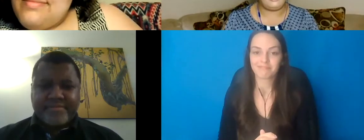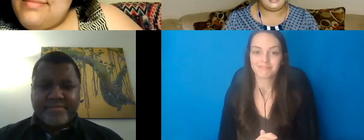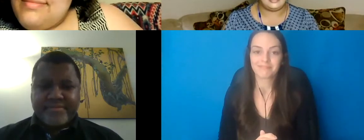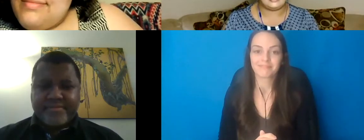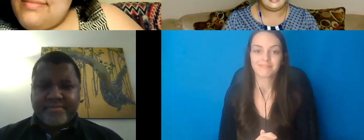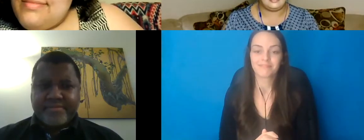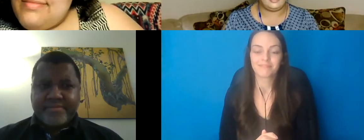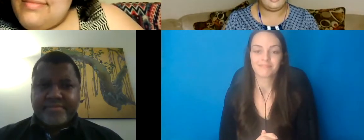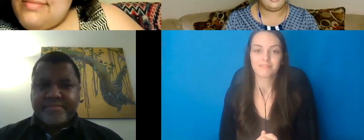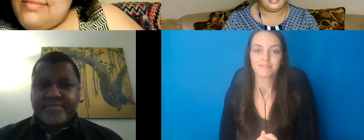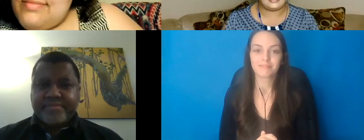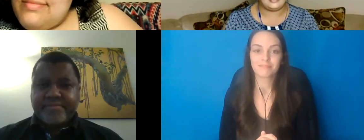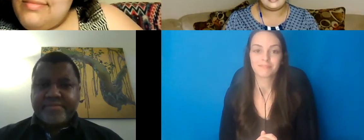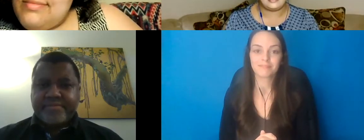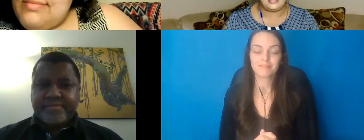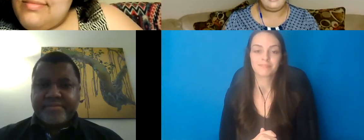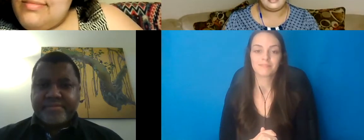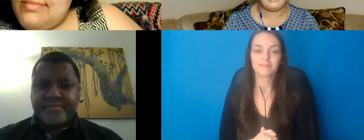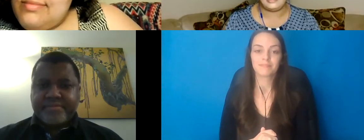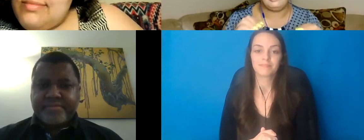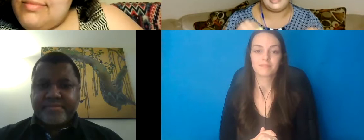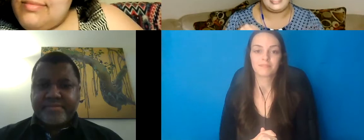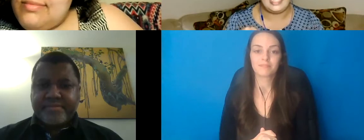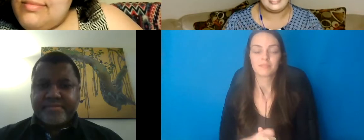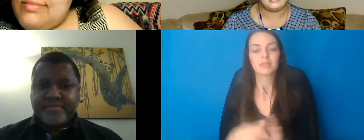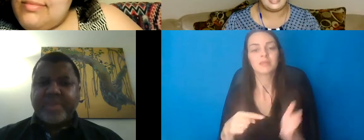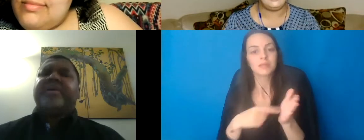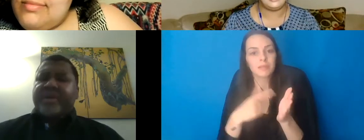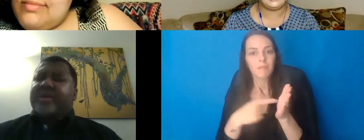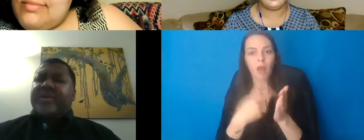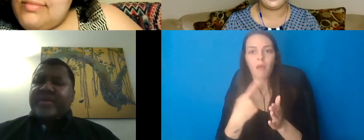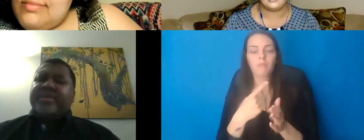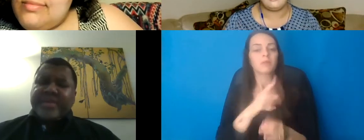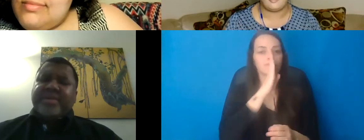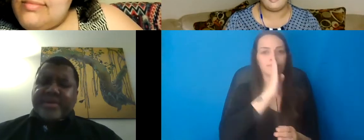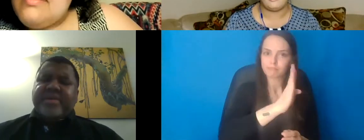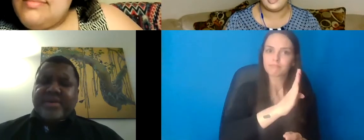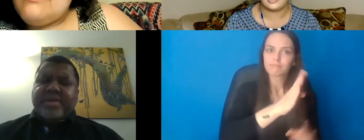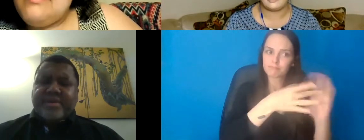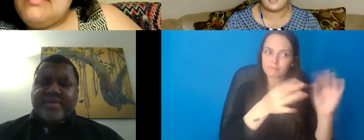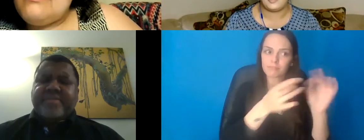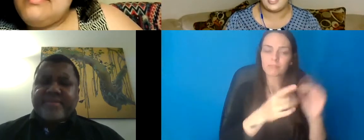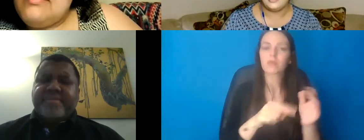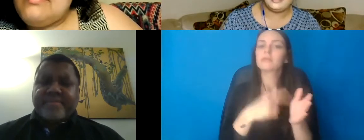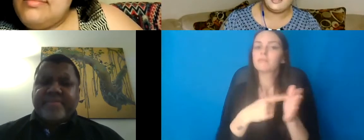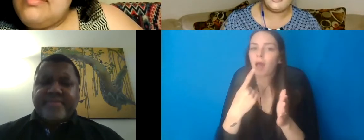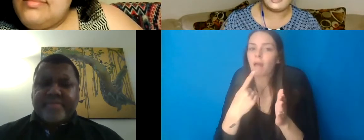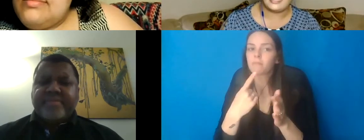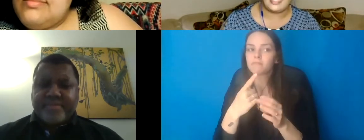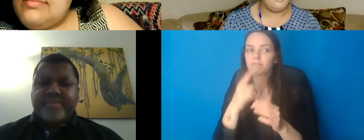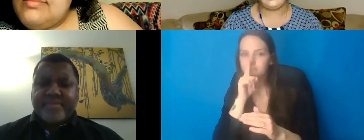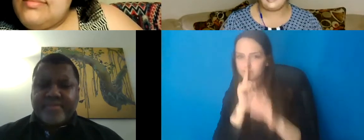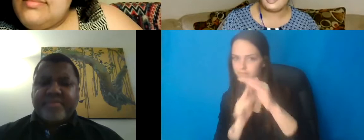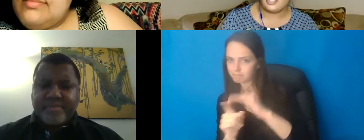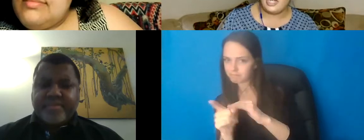is it's not even, sometimes it's blatant and sometimes it's undercurrent of homophobia, transphobia. Like, they'll say, oh my